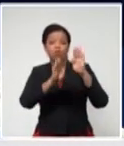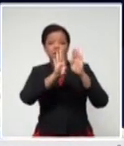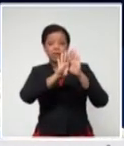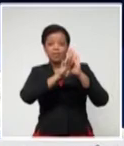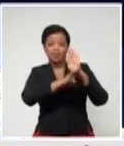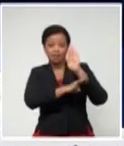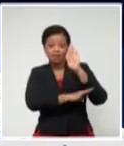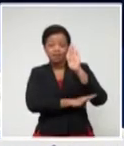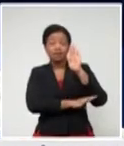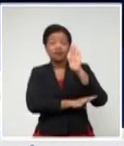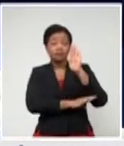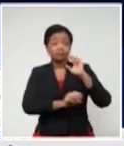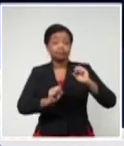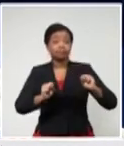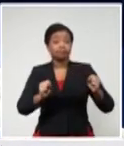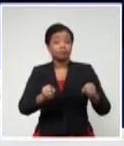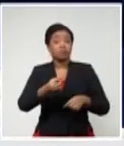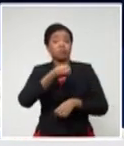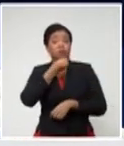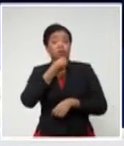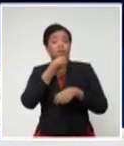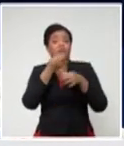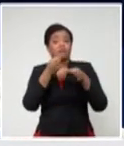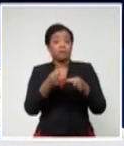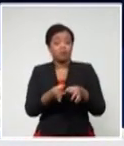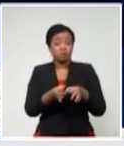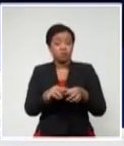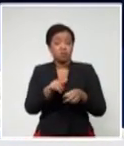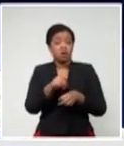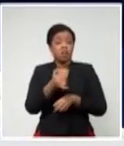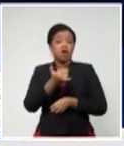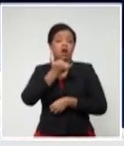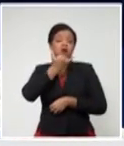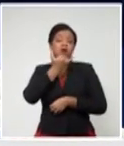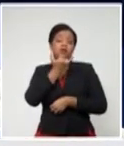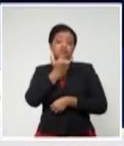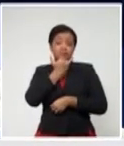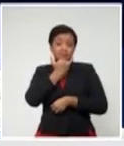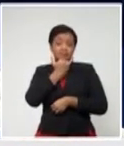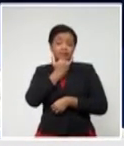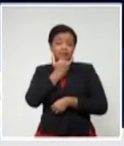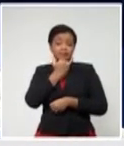large gatherings so that we don't see a regression in our COVID-19 response.